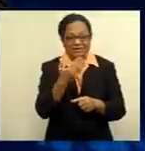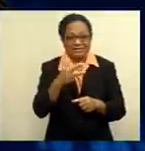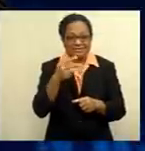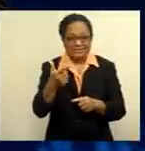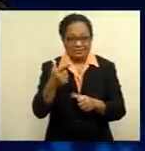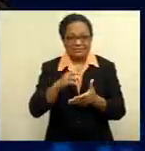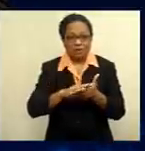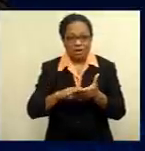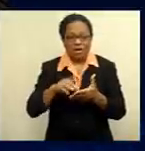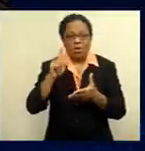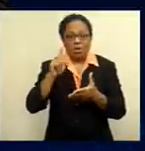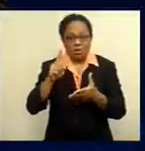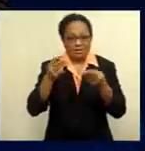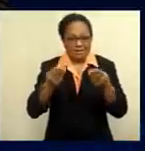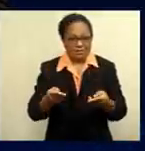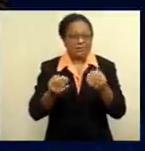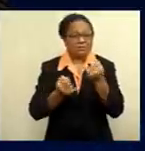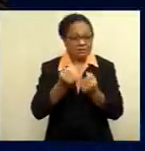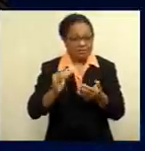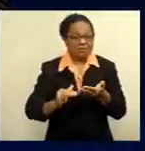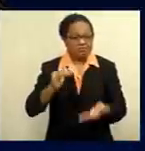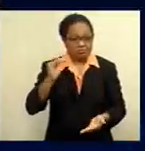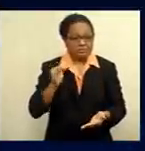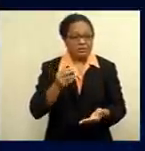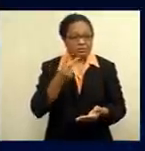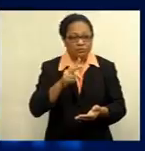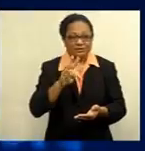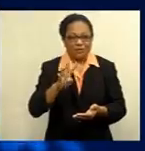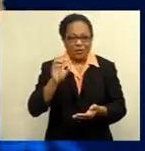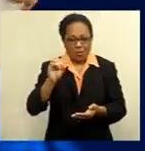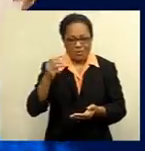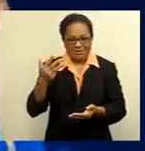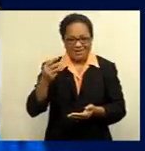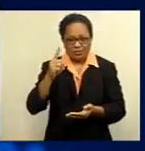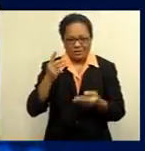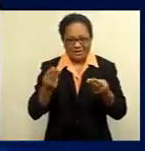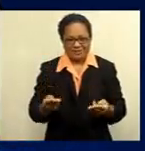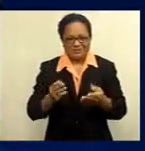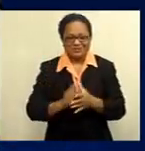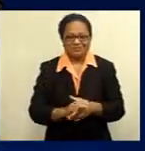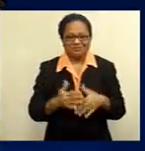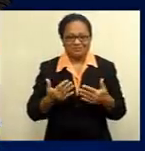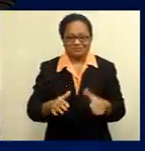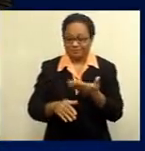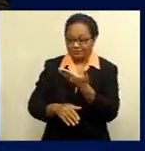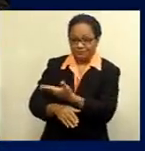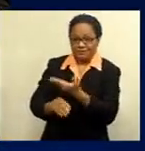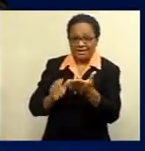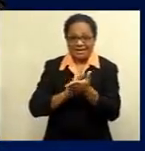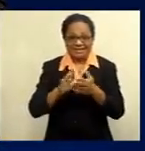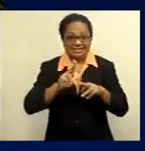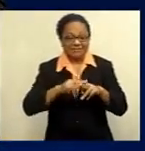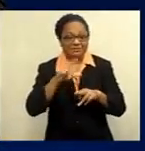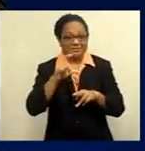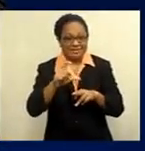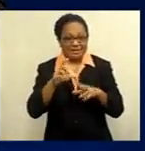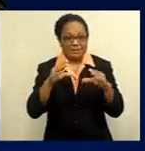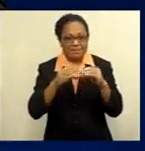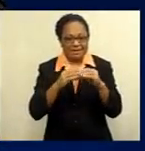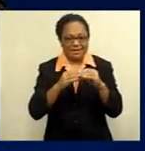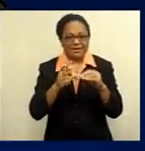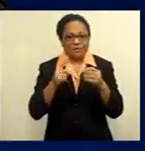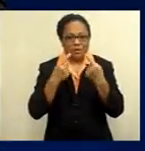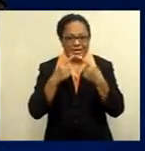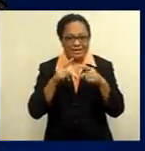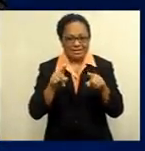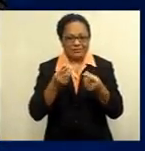$1,797 per ounce, and silver was up at $24.09 per ounce. And we now join Sharon from HFC Bank to give us the latest